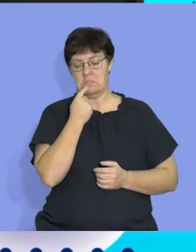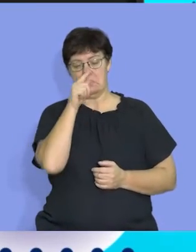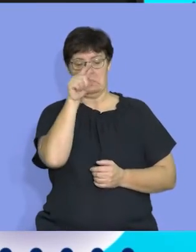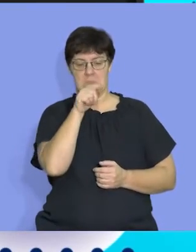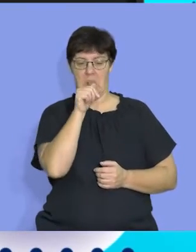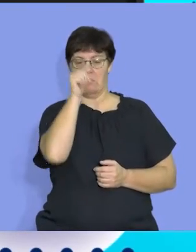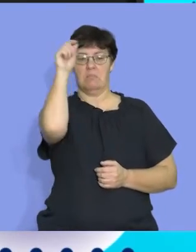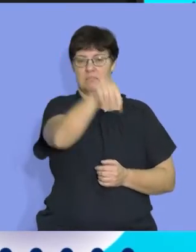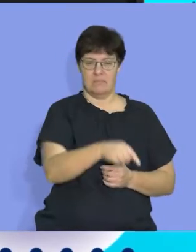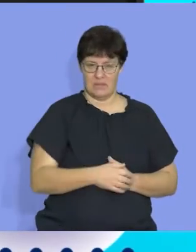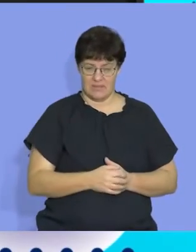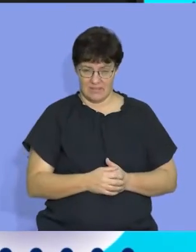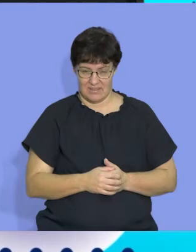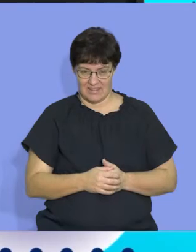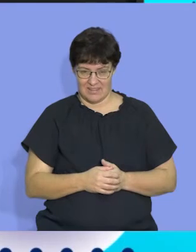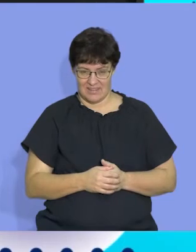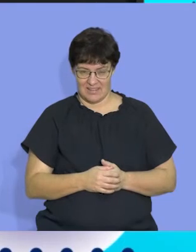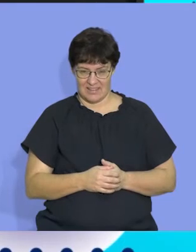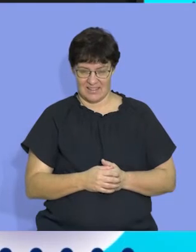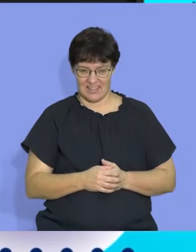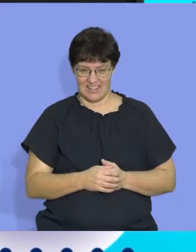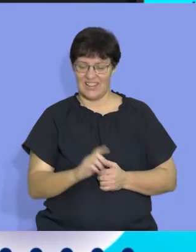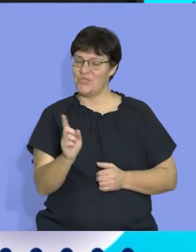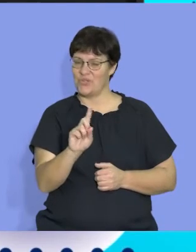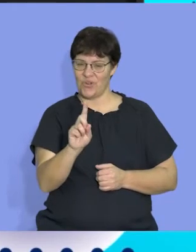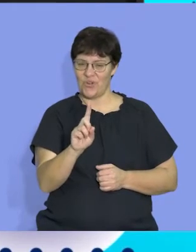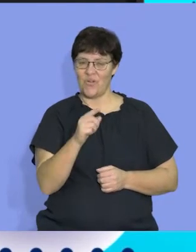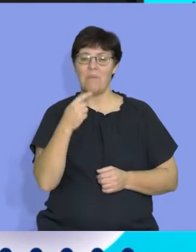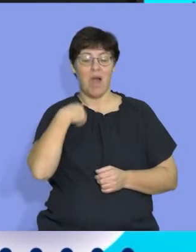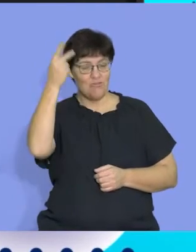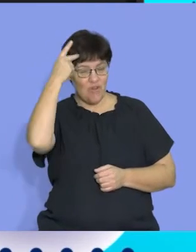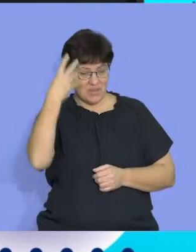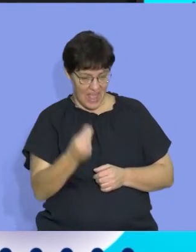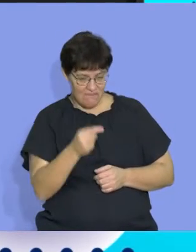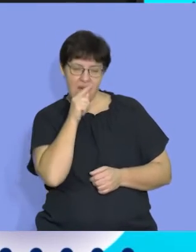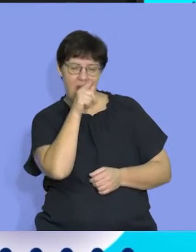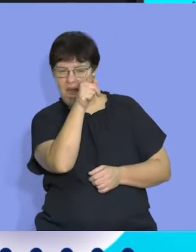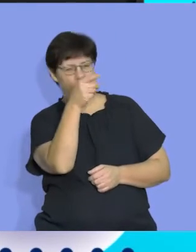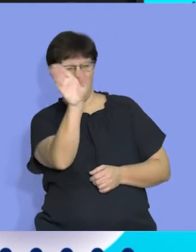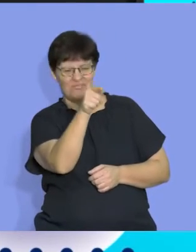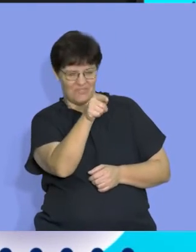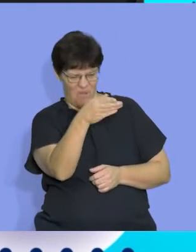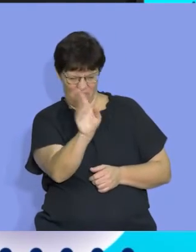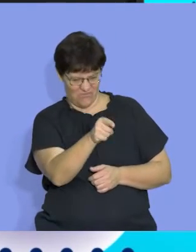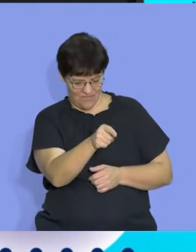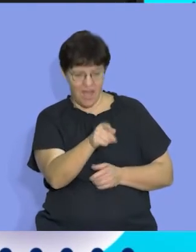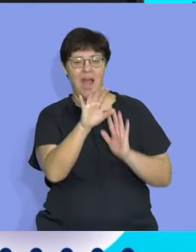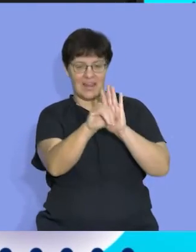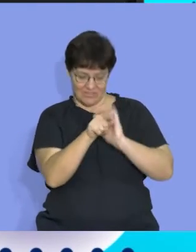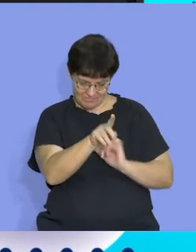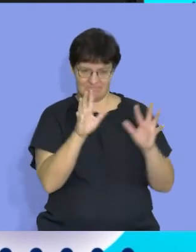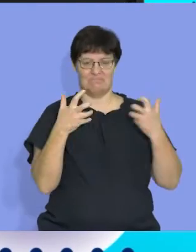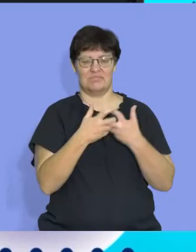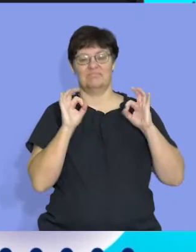typical way of shooting in the dark and taking a wild guess. So you need to apply the knowledge that you have in trying to identify the most